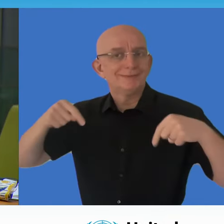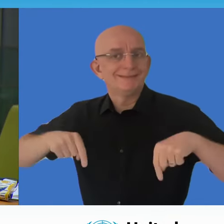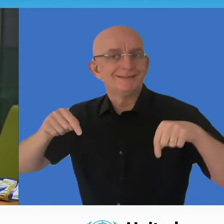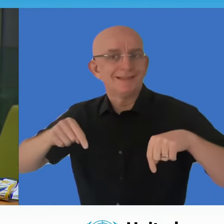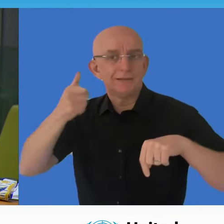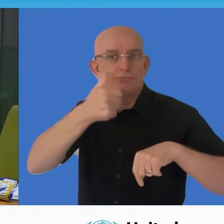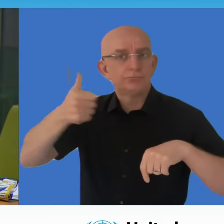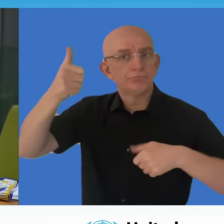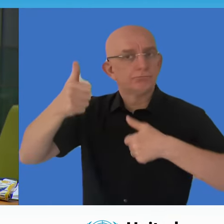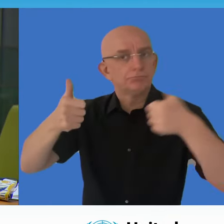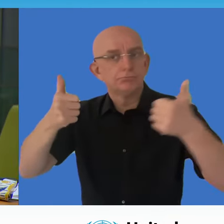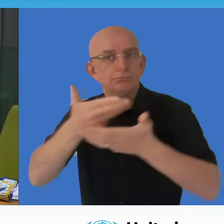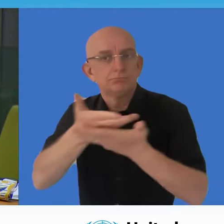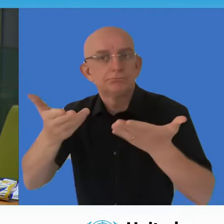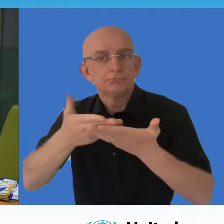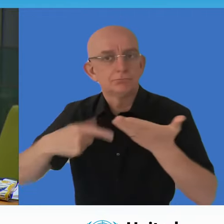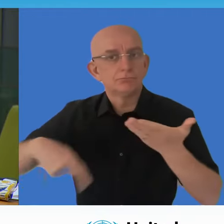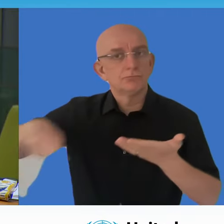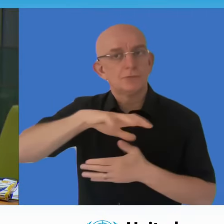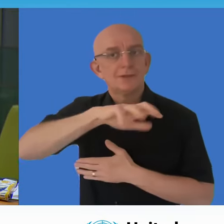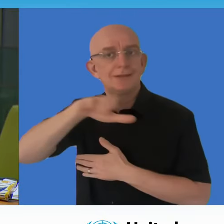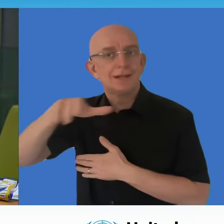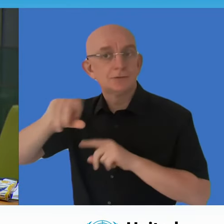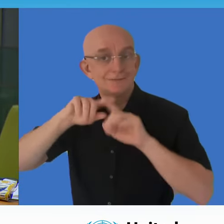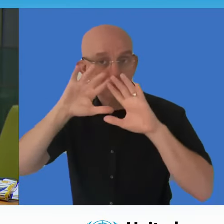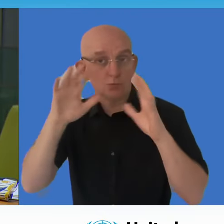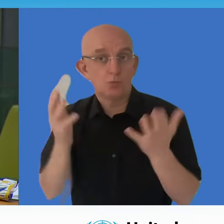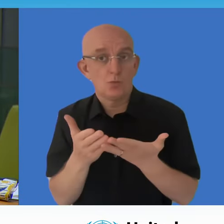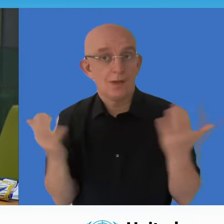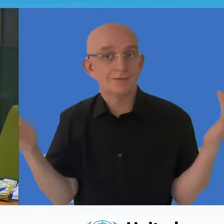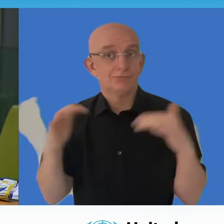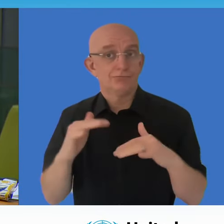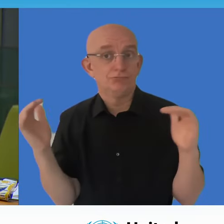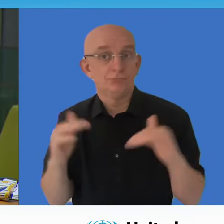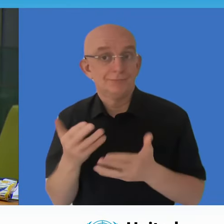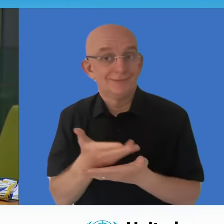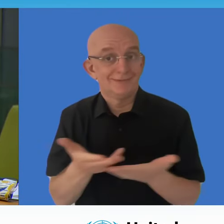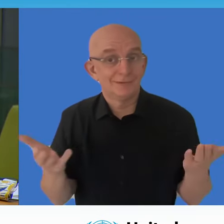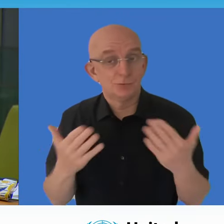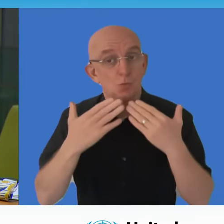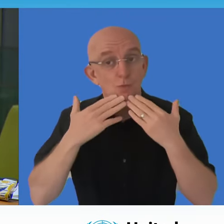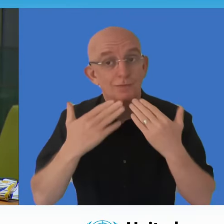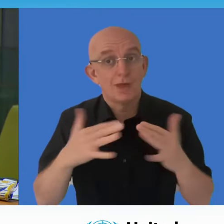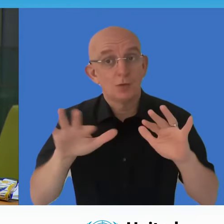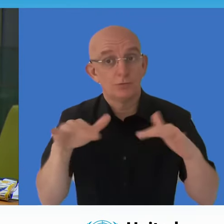other spaces where you are part of. So thank you.